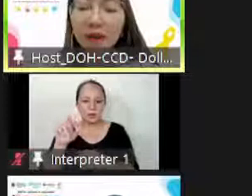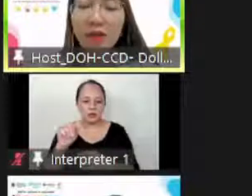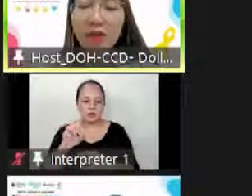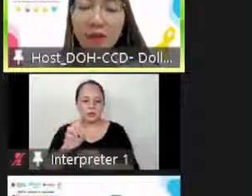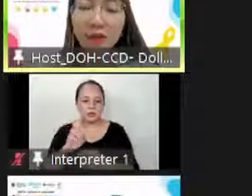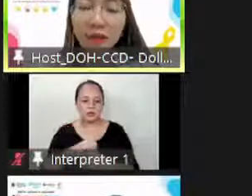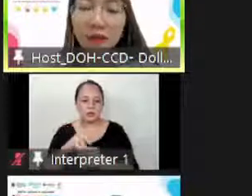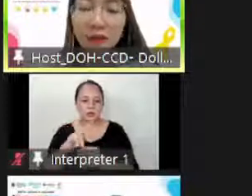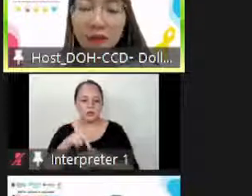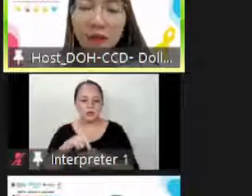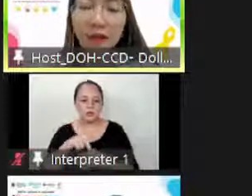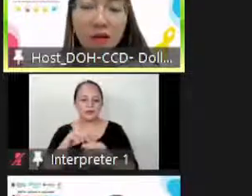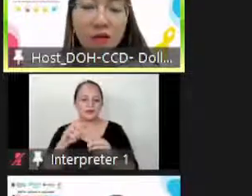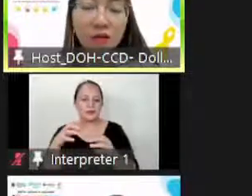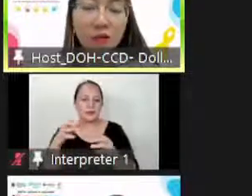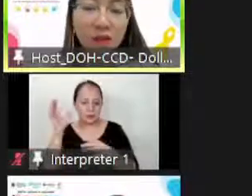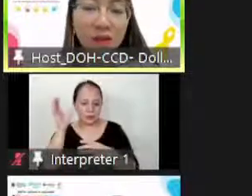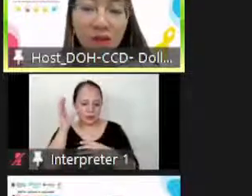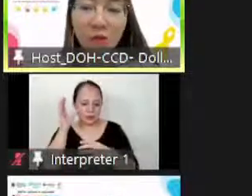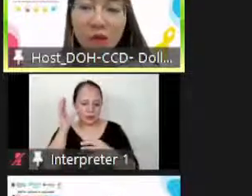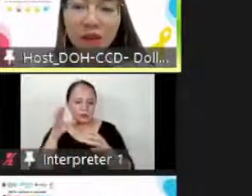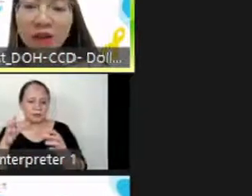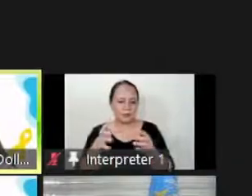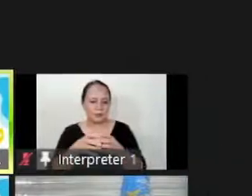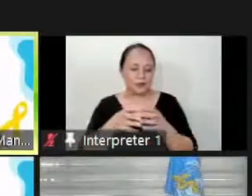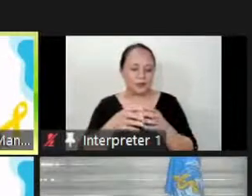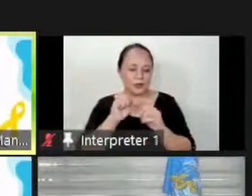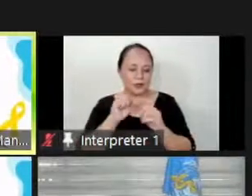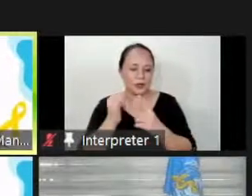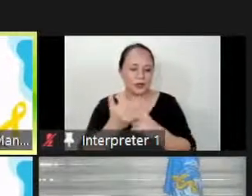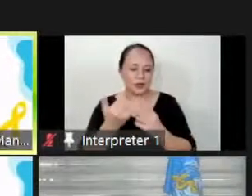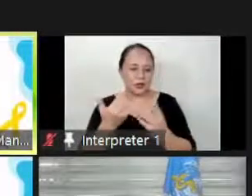Philippine Cancer Society. Also joining us this morning,